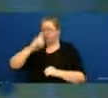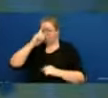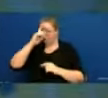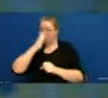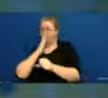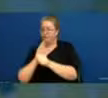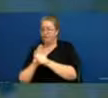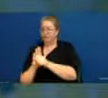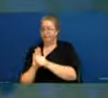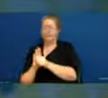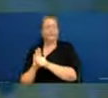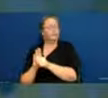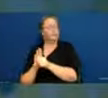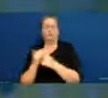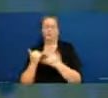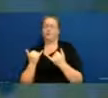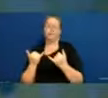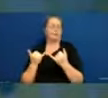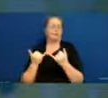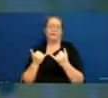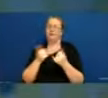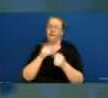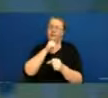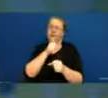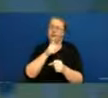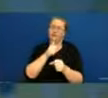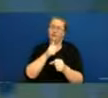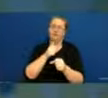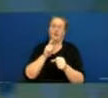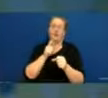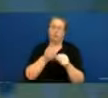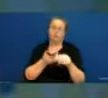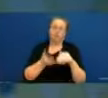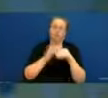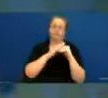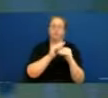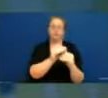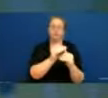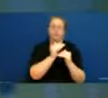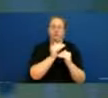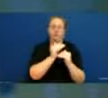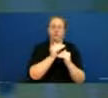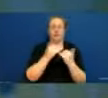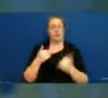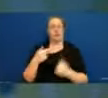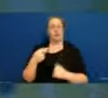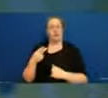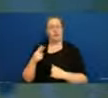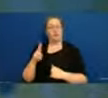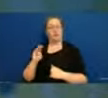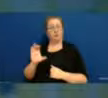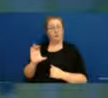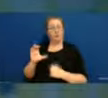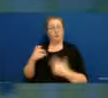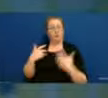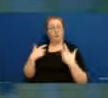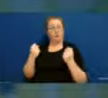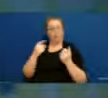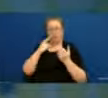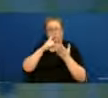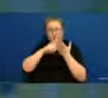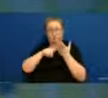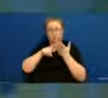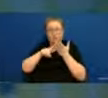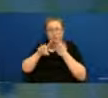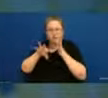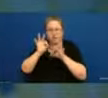in place before may not be adequate anymore. And what we're seeing in public health is that's what we are tracing people